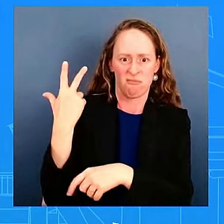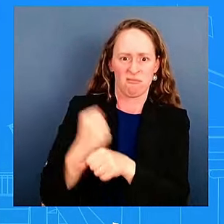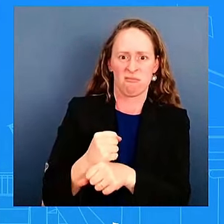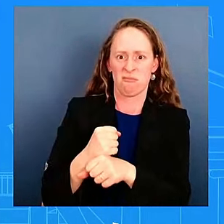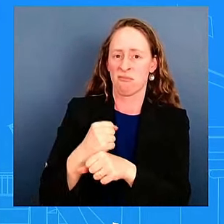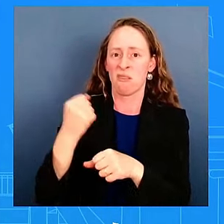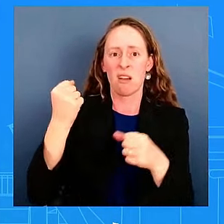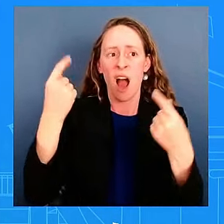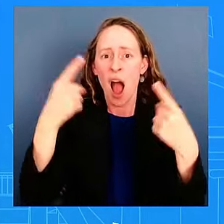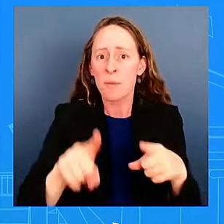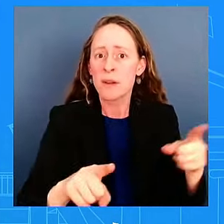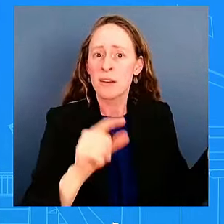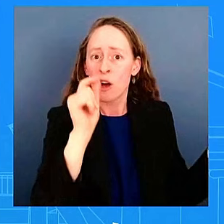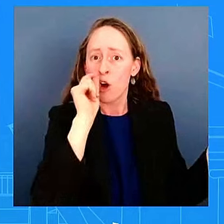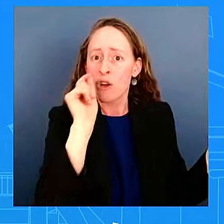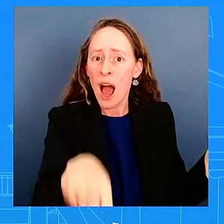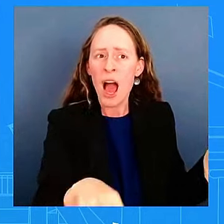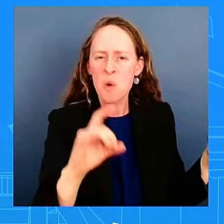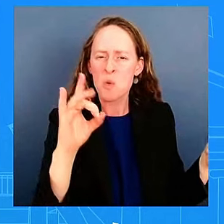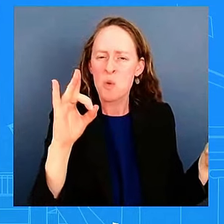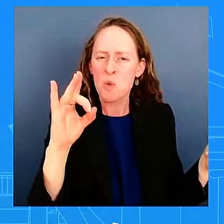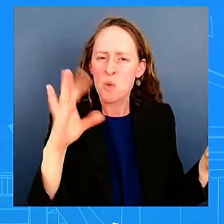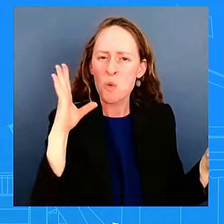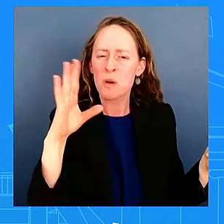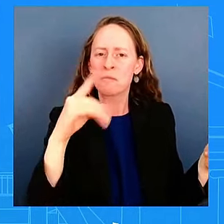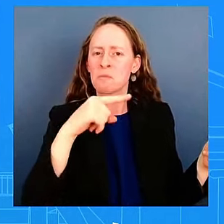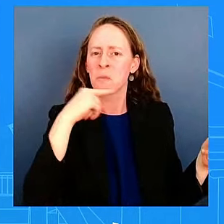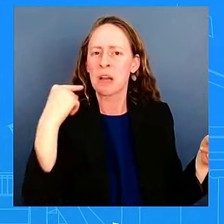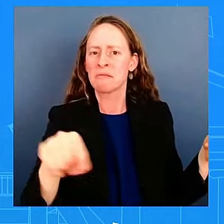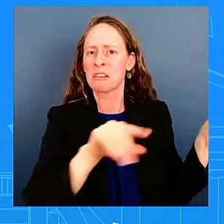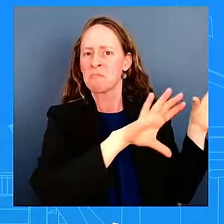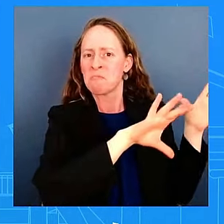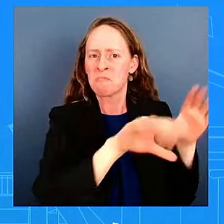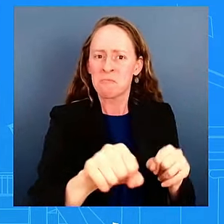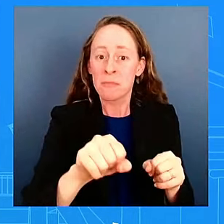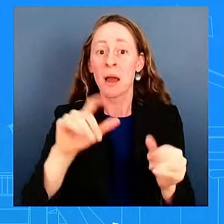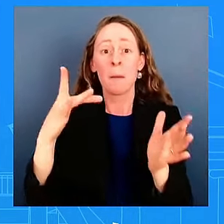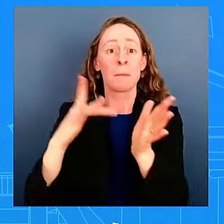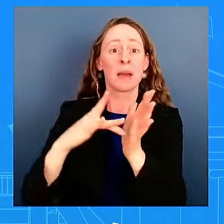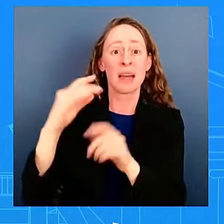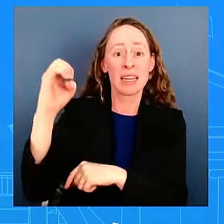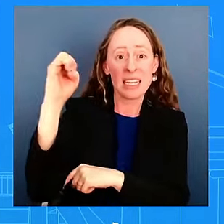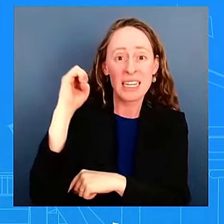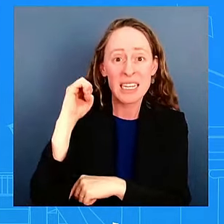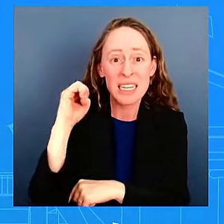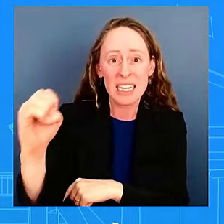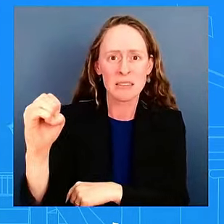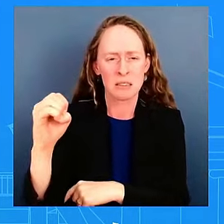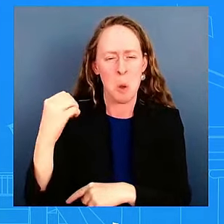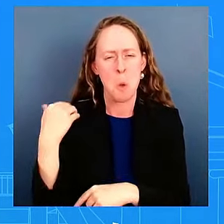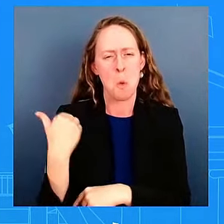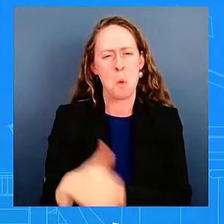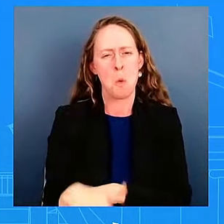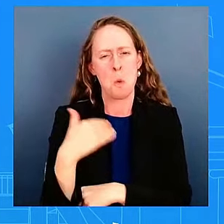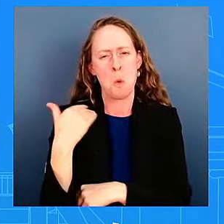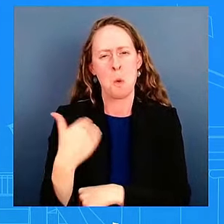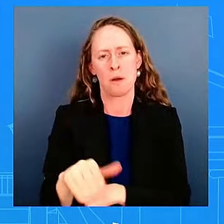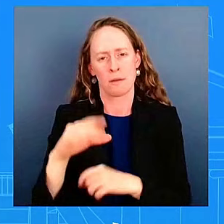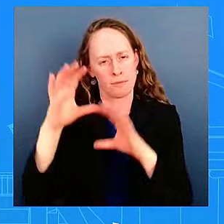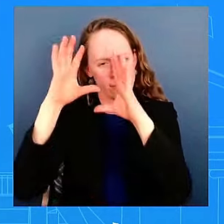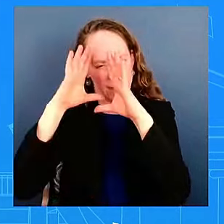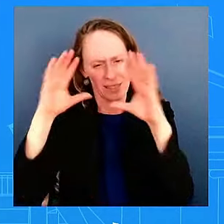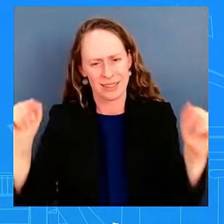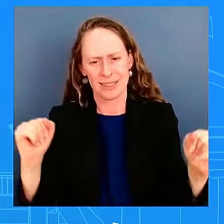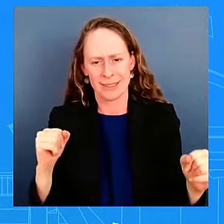what's happening in the Middle East, and in particular NATO. This is a president that has strengthened NATO and helped to expand NATO. And